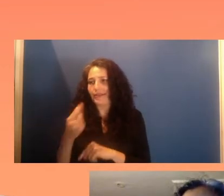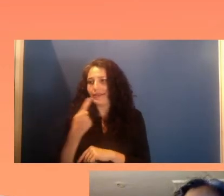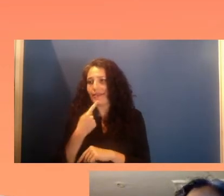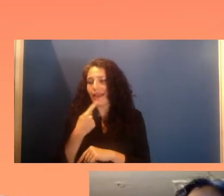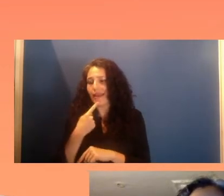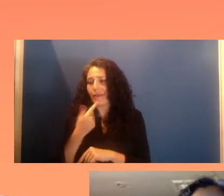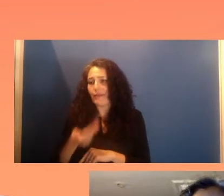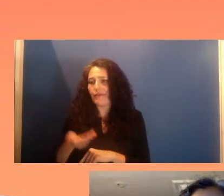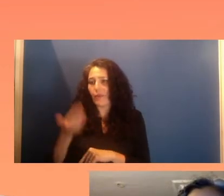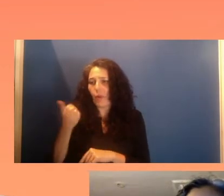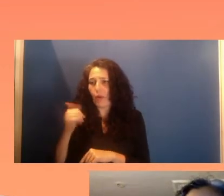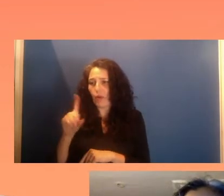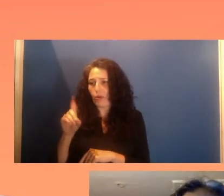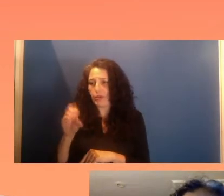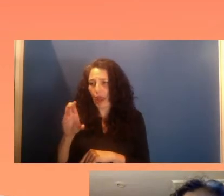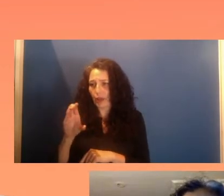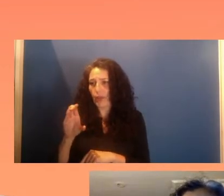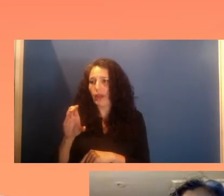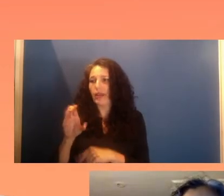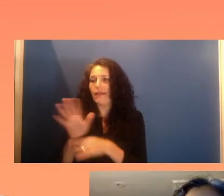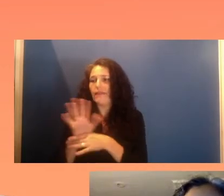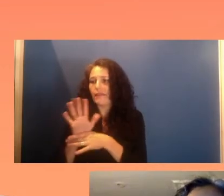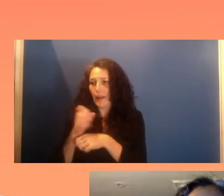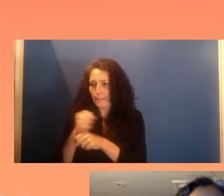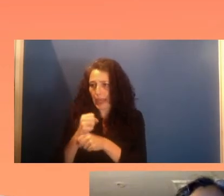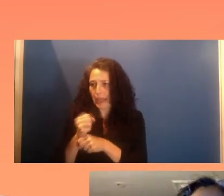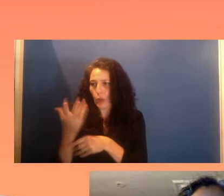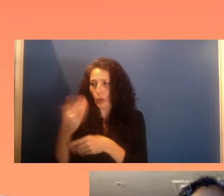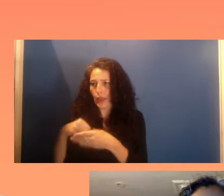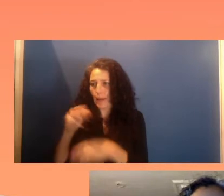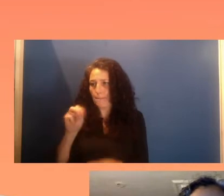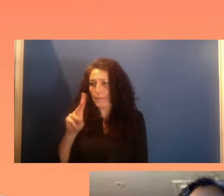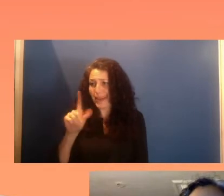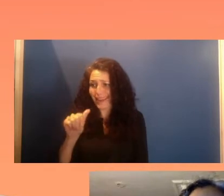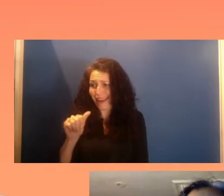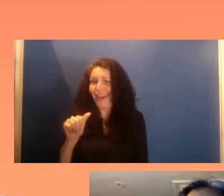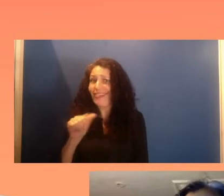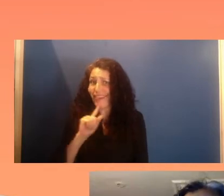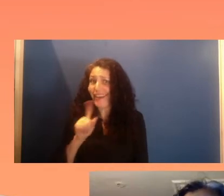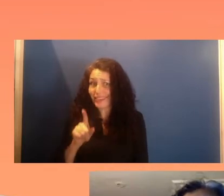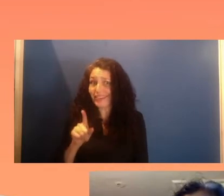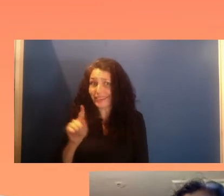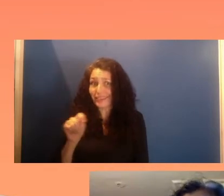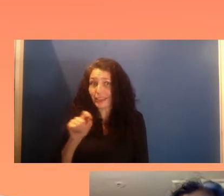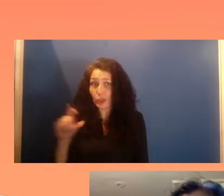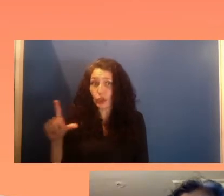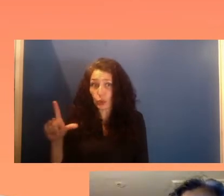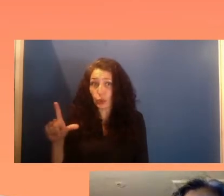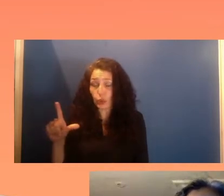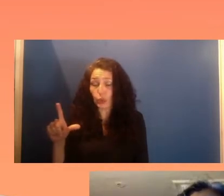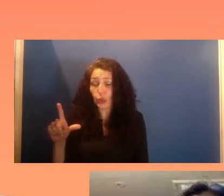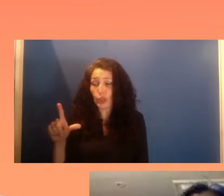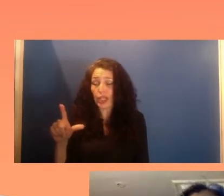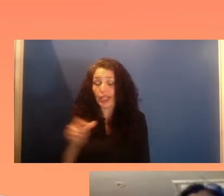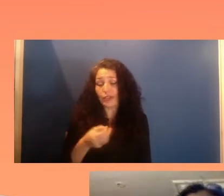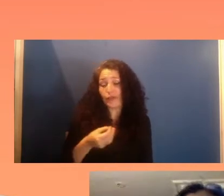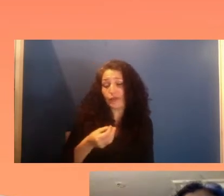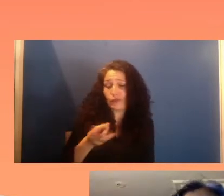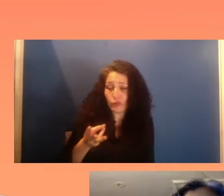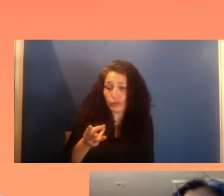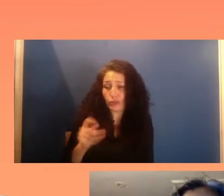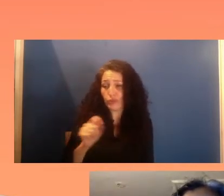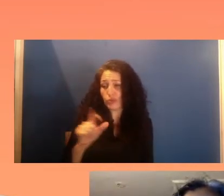that documentary filmmaking and media really is a tool. It's one of the few tools that we have to be able to shed